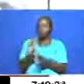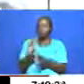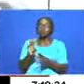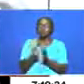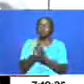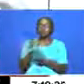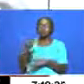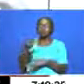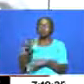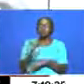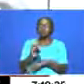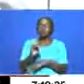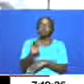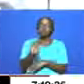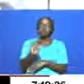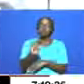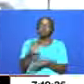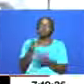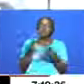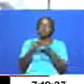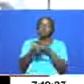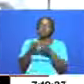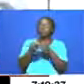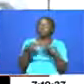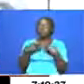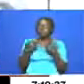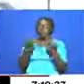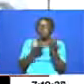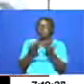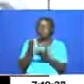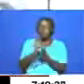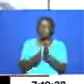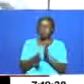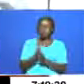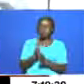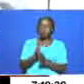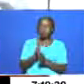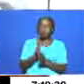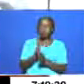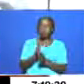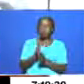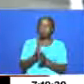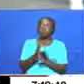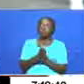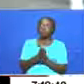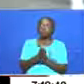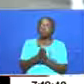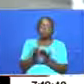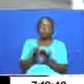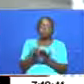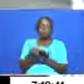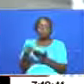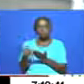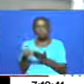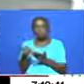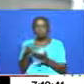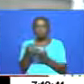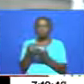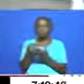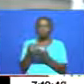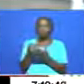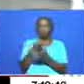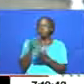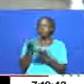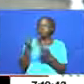to access health services without incurring catastrophic health expenditure. We are not only